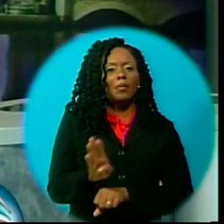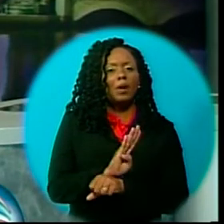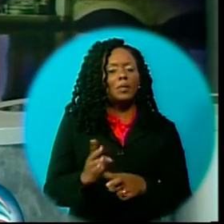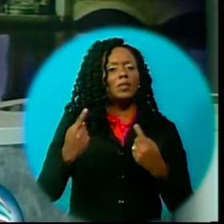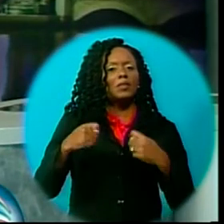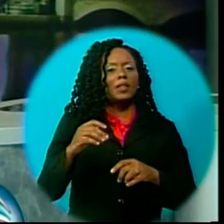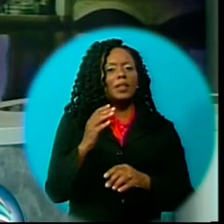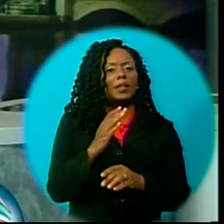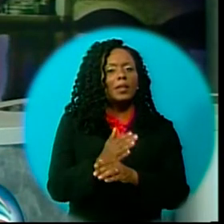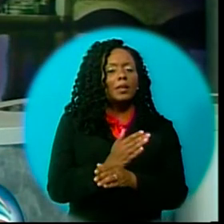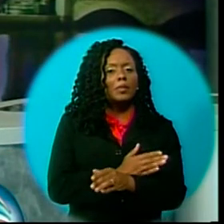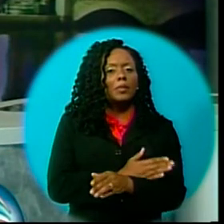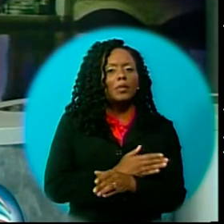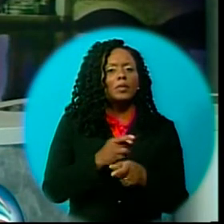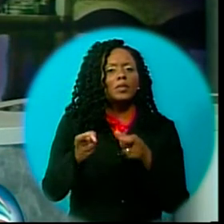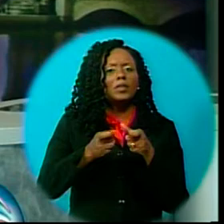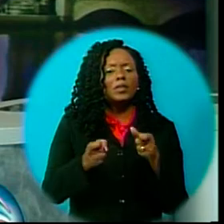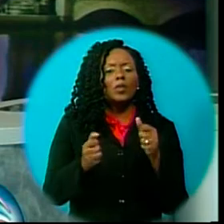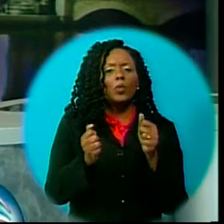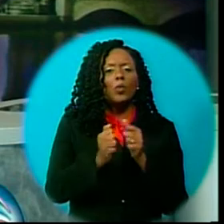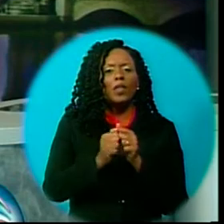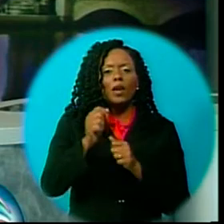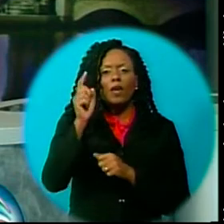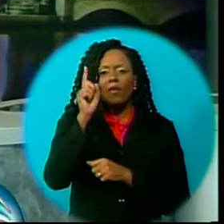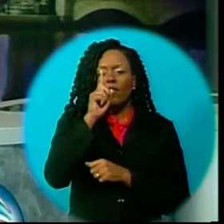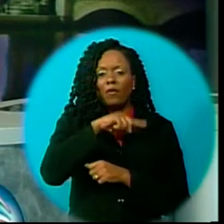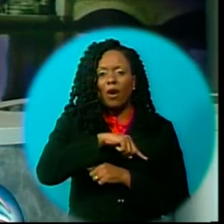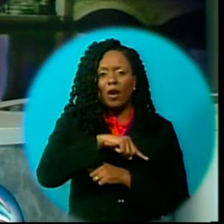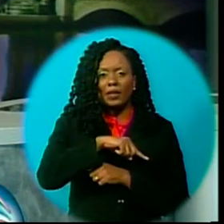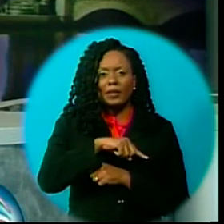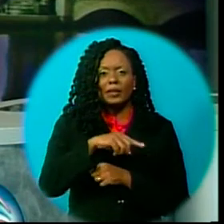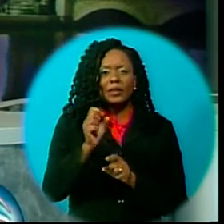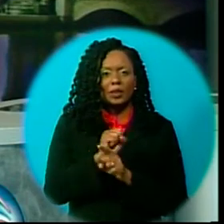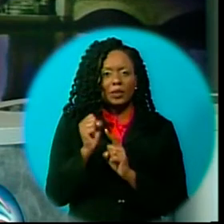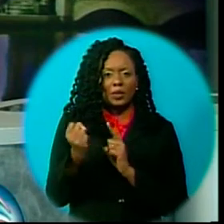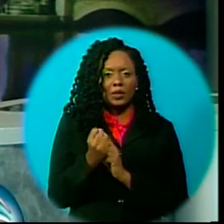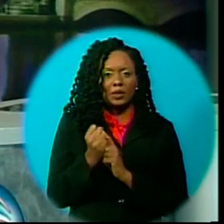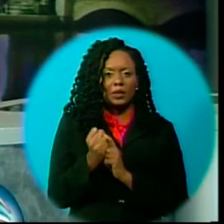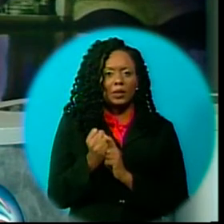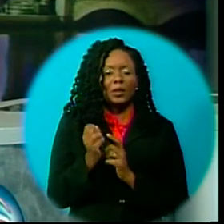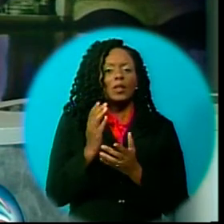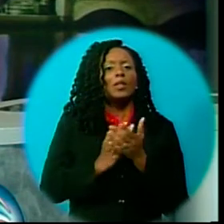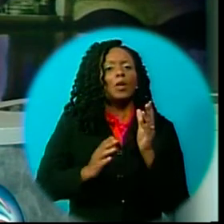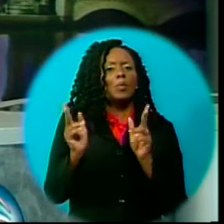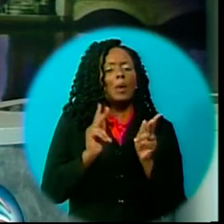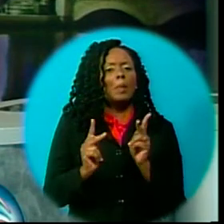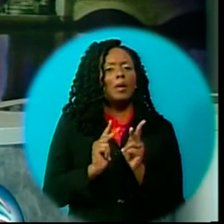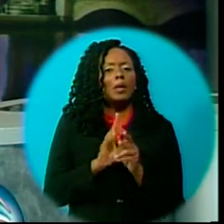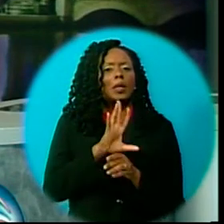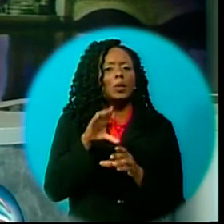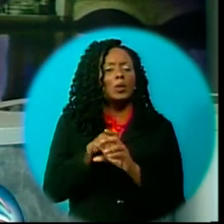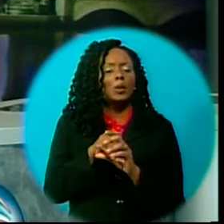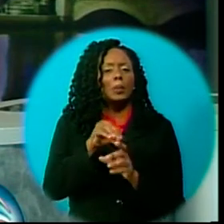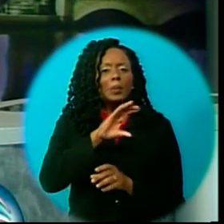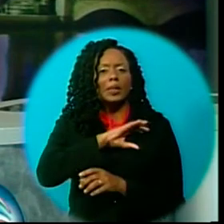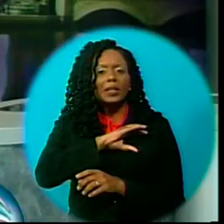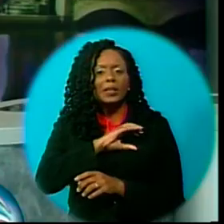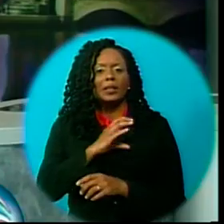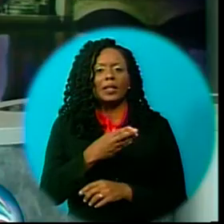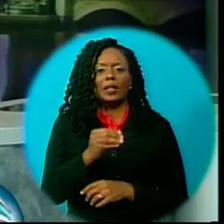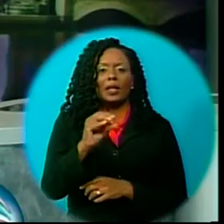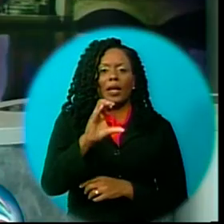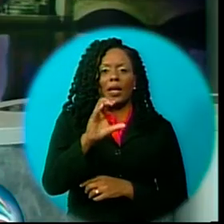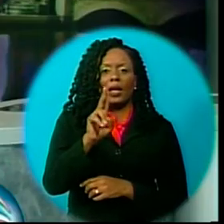Barbados is enhancing its capacity to deal with fraud cases. A number of key stakeholders essential to the fight, including police and